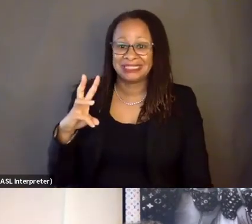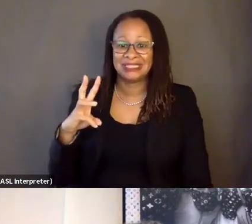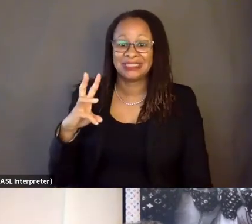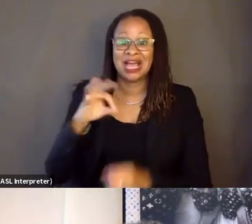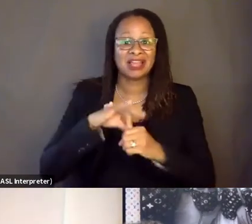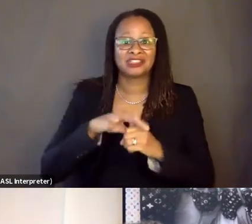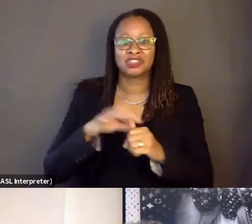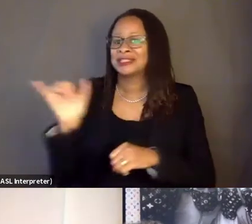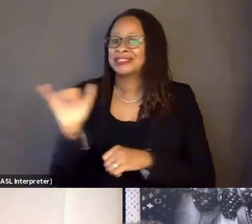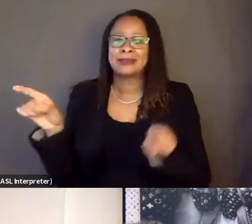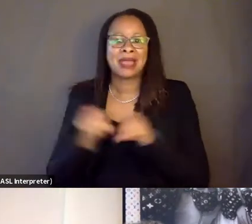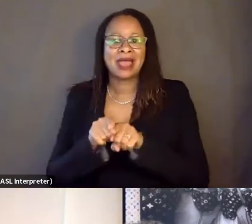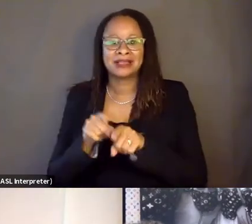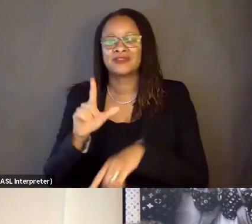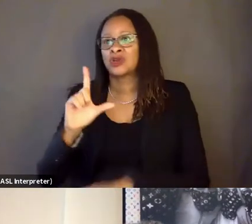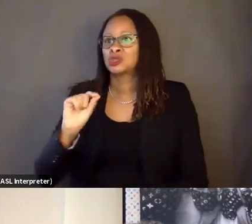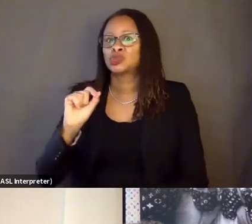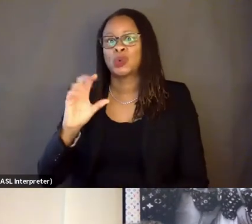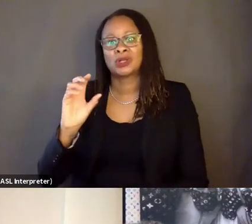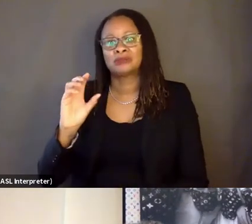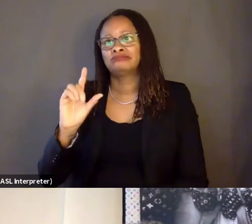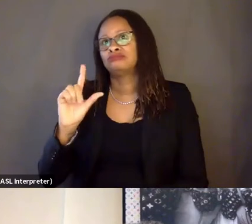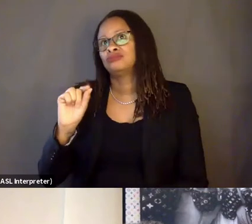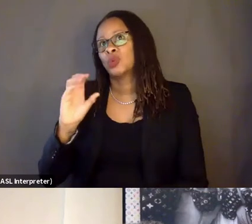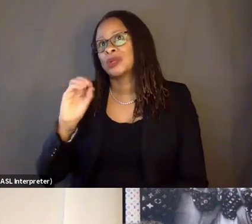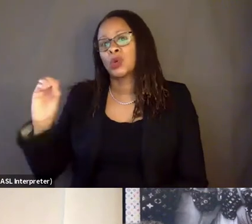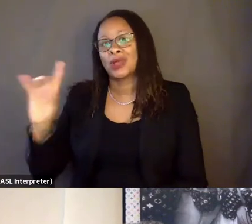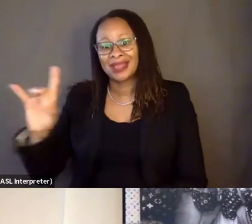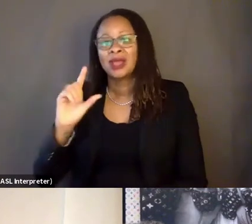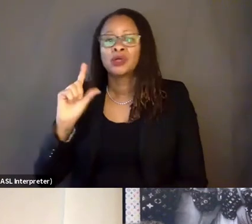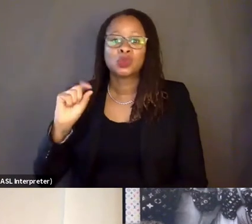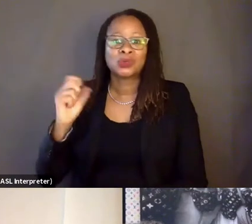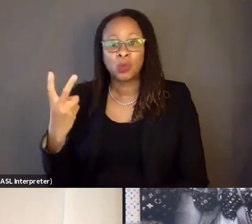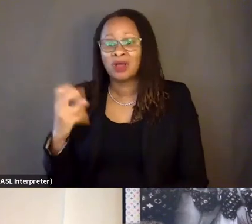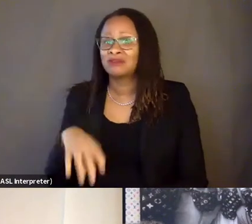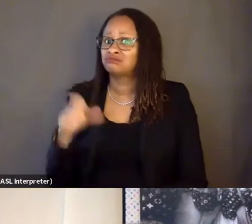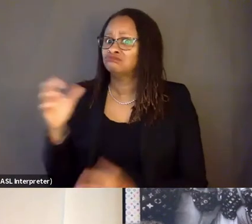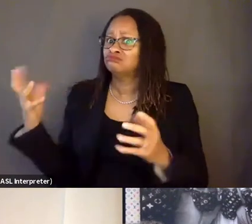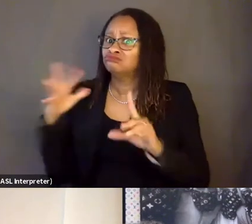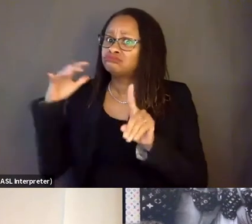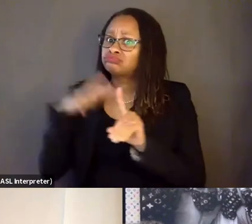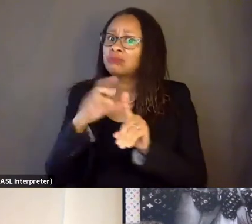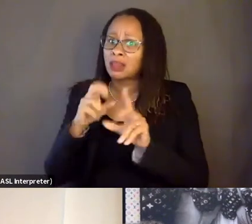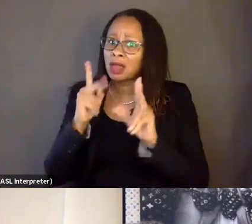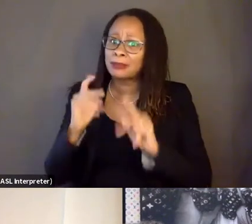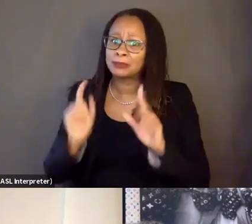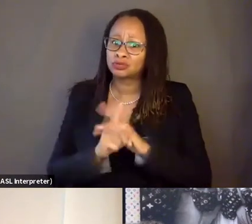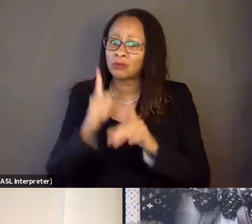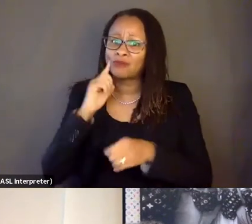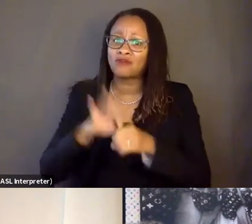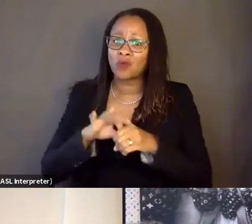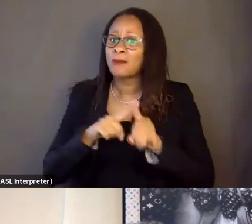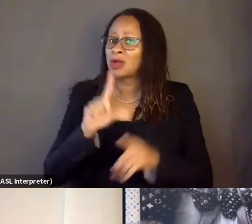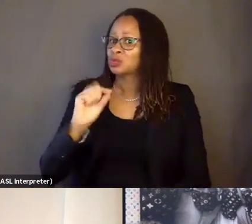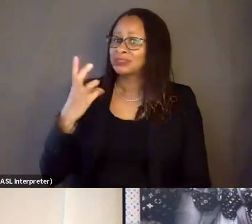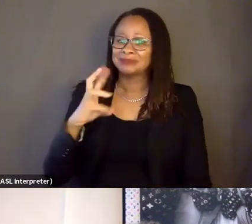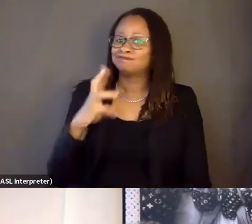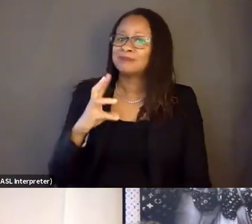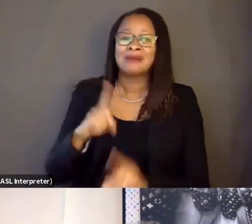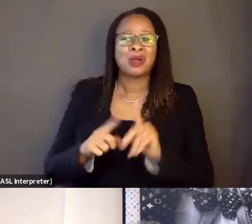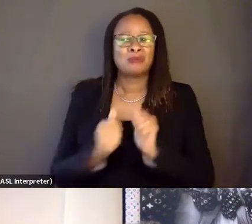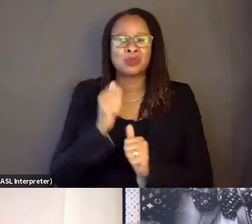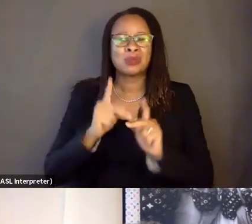election. And you could say they were not as excited about the candidate than on the Democratic side. But it was also, the conversation